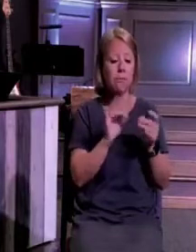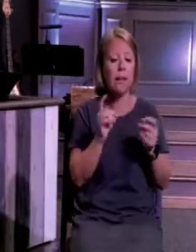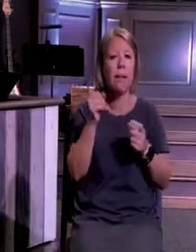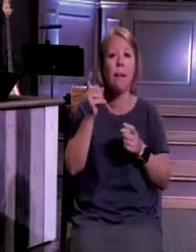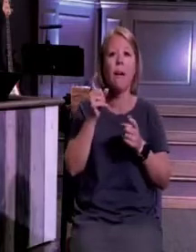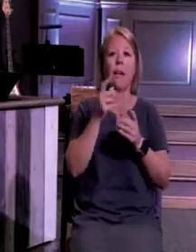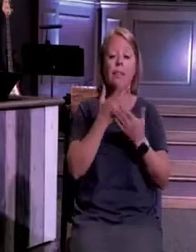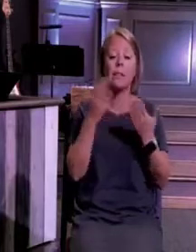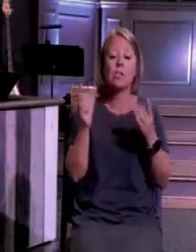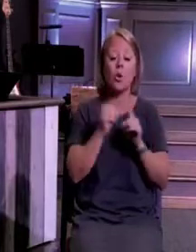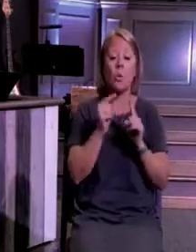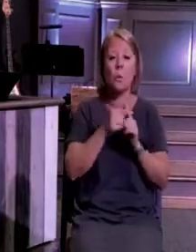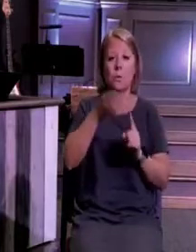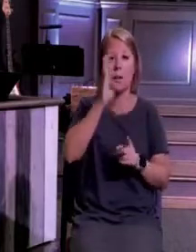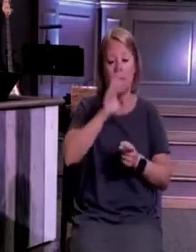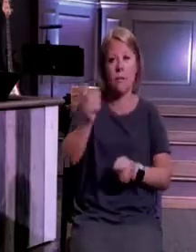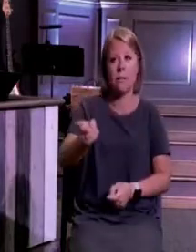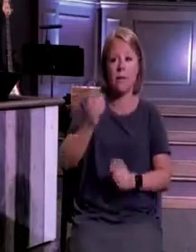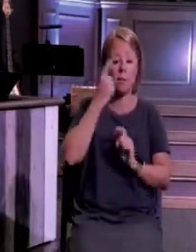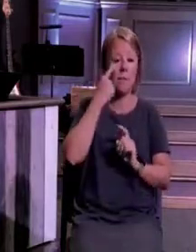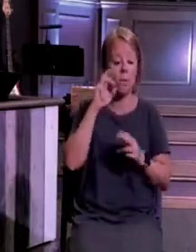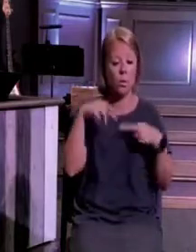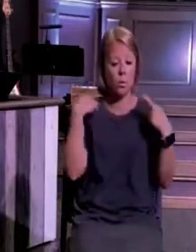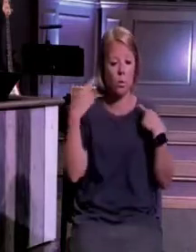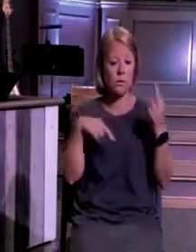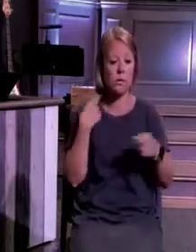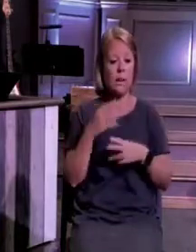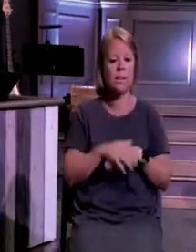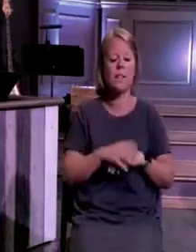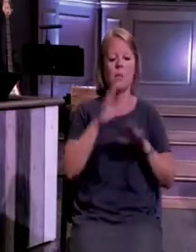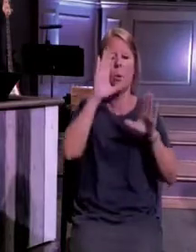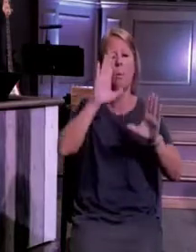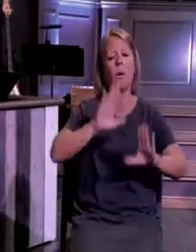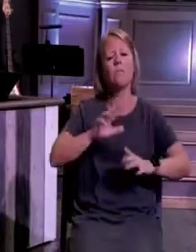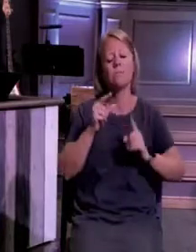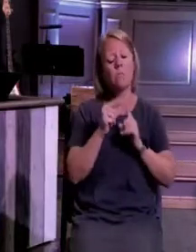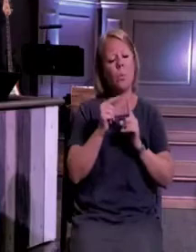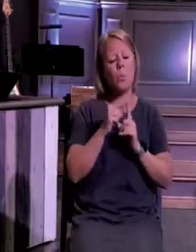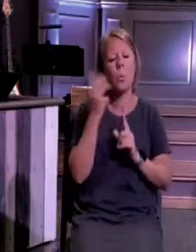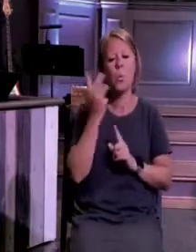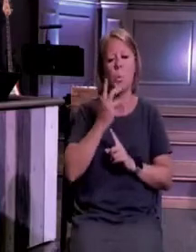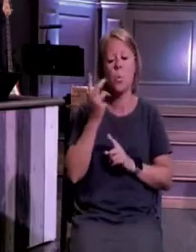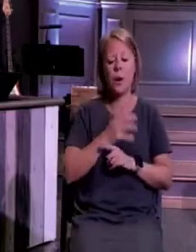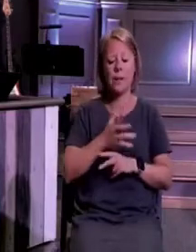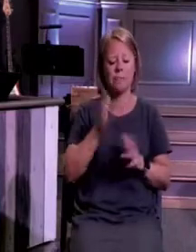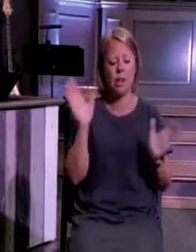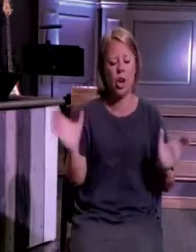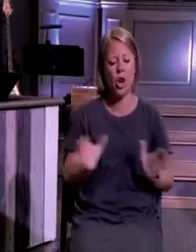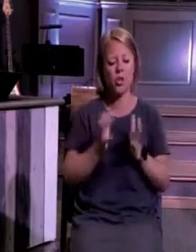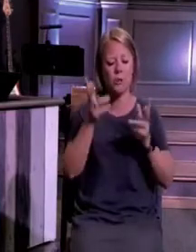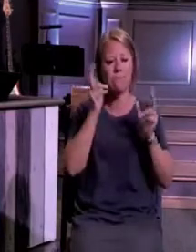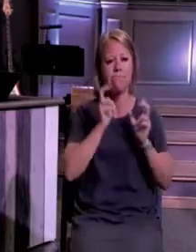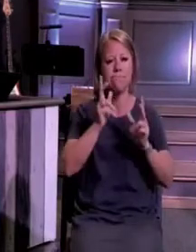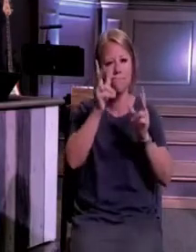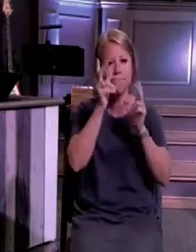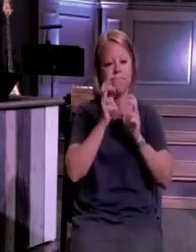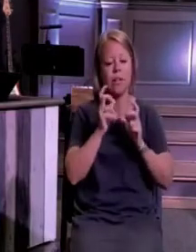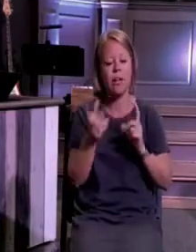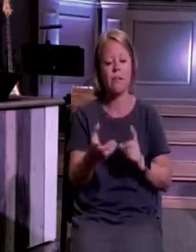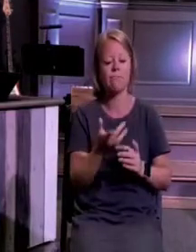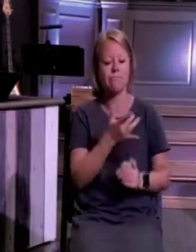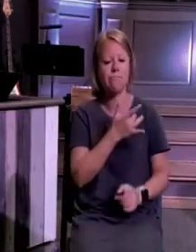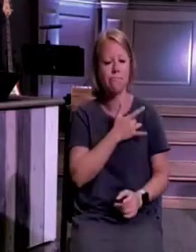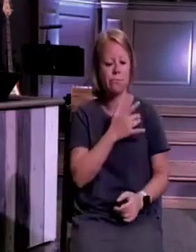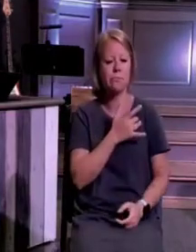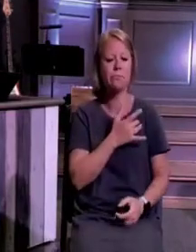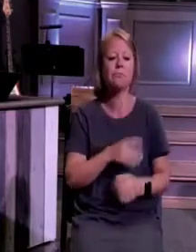me about the crusade. And I think these are profound words, and I want to encourage you to listen, and I want to encourage this to brand in your heart. When